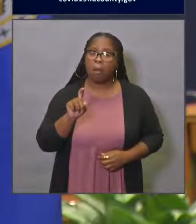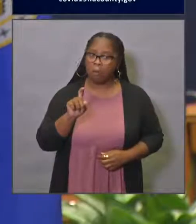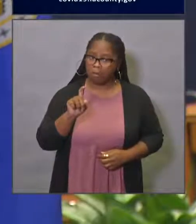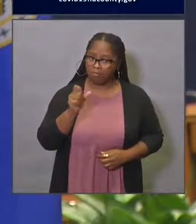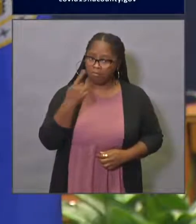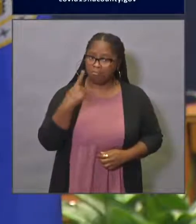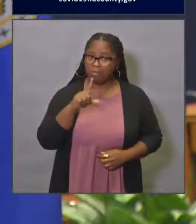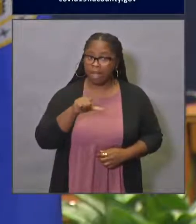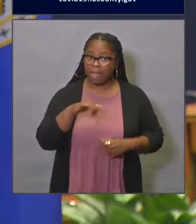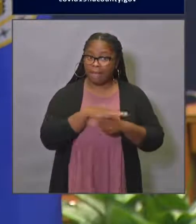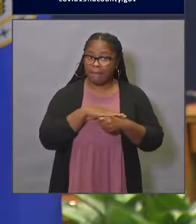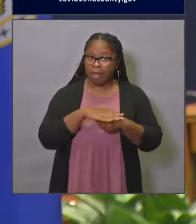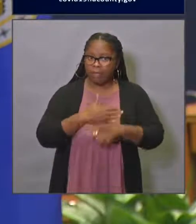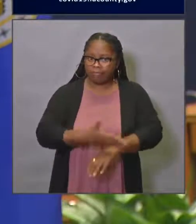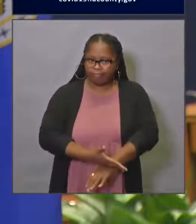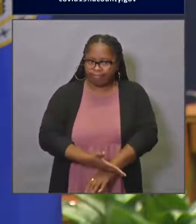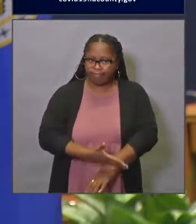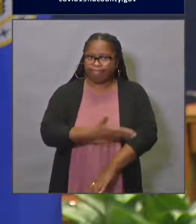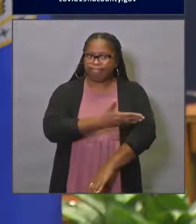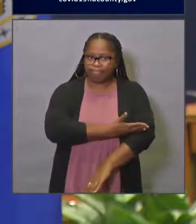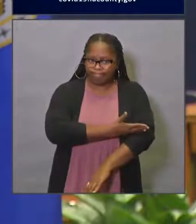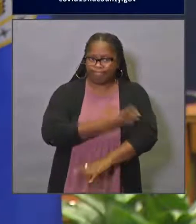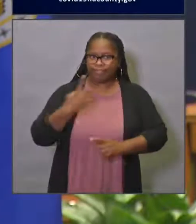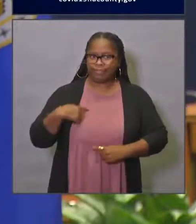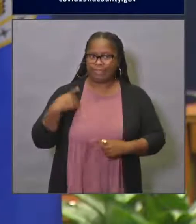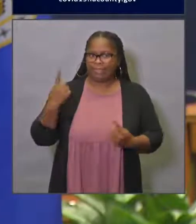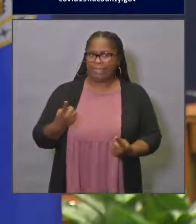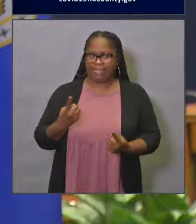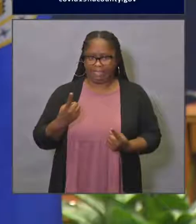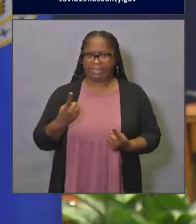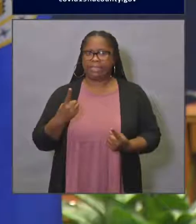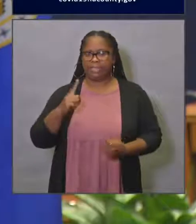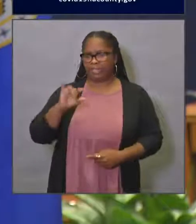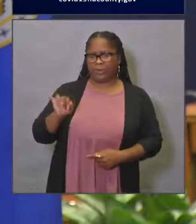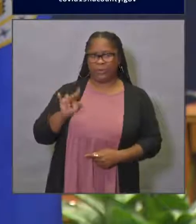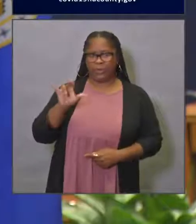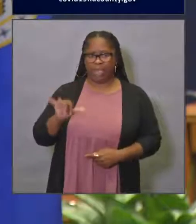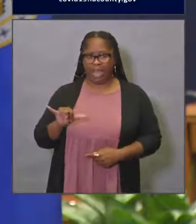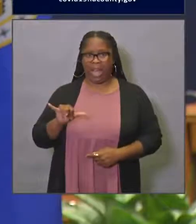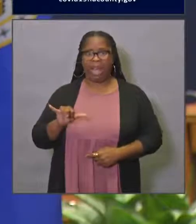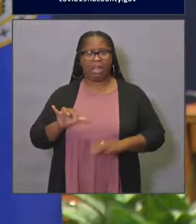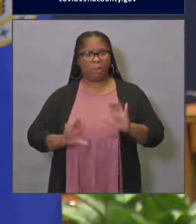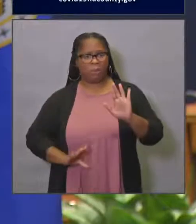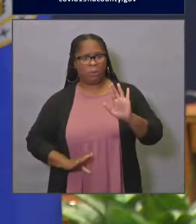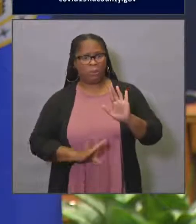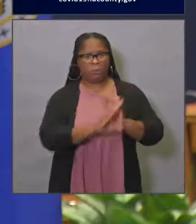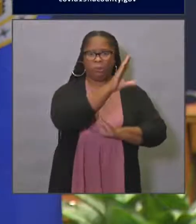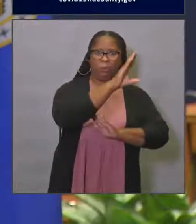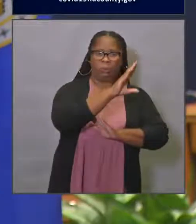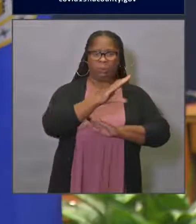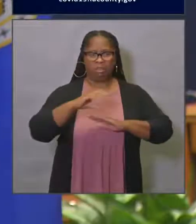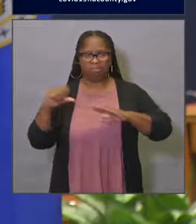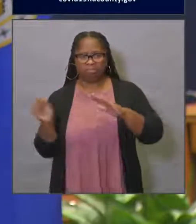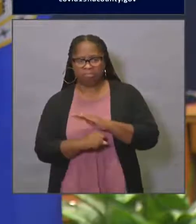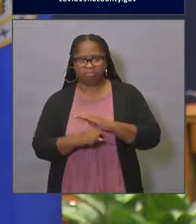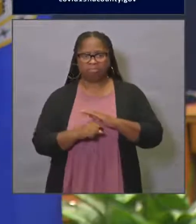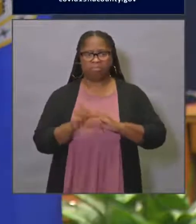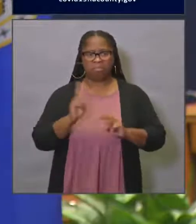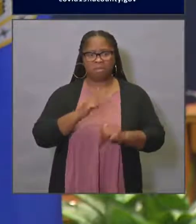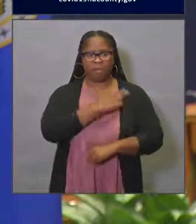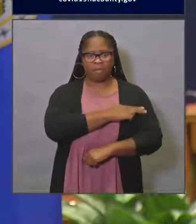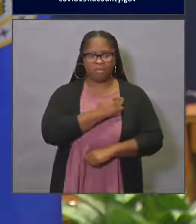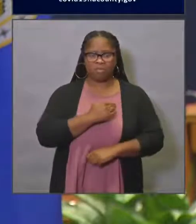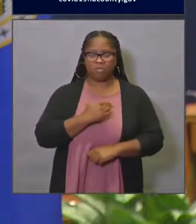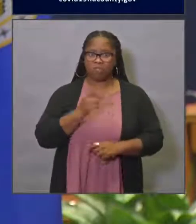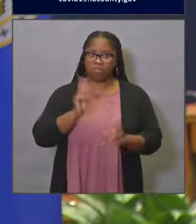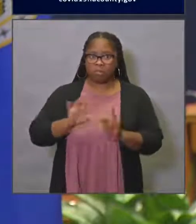progress in LA County since we experienced the large surge in cases, hospitalizations, and deaths in mid-July. But